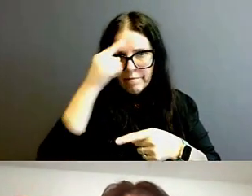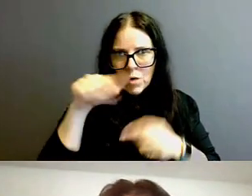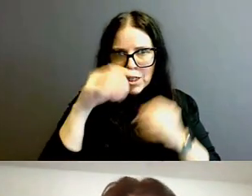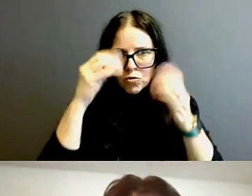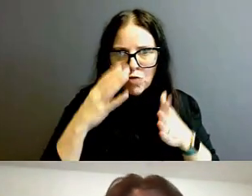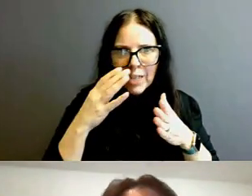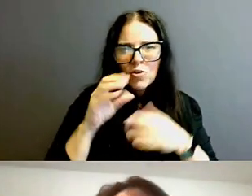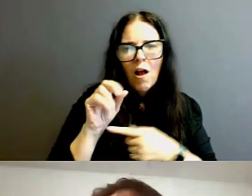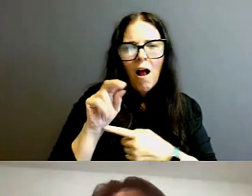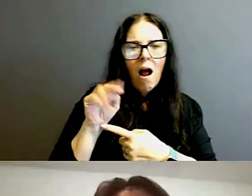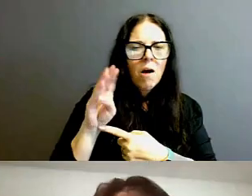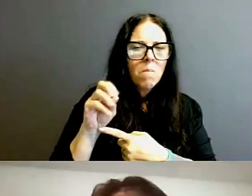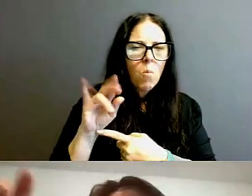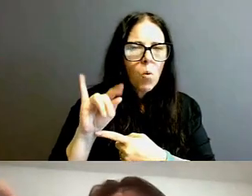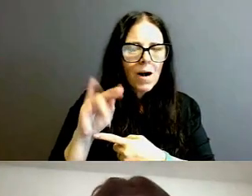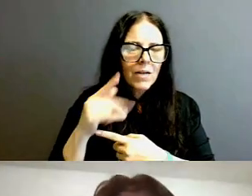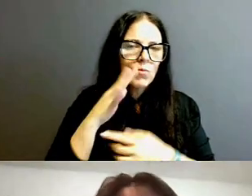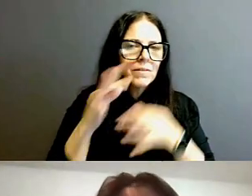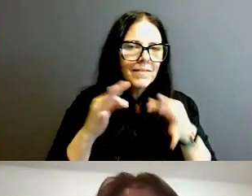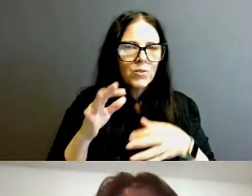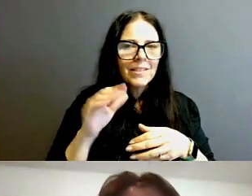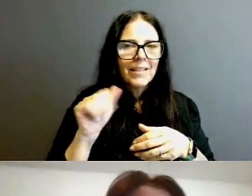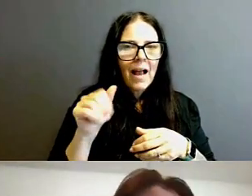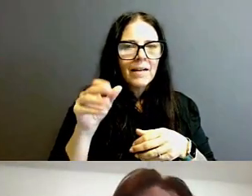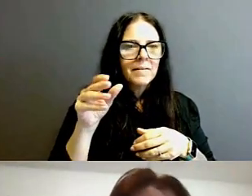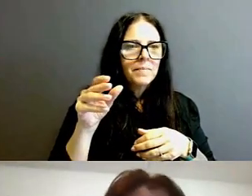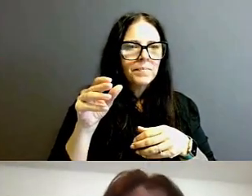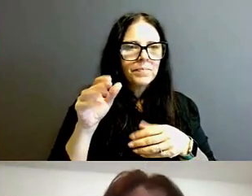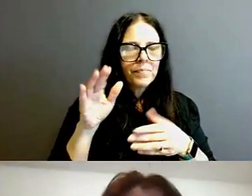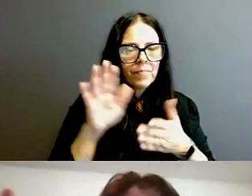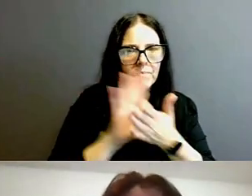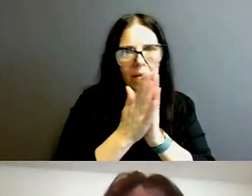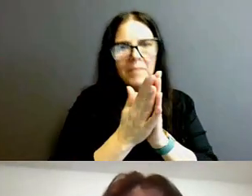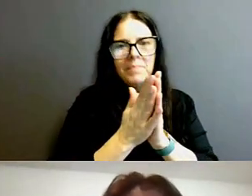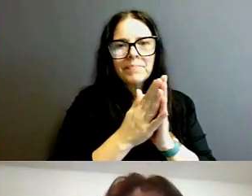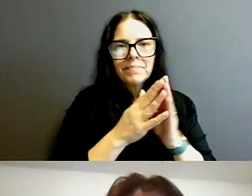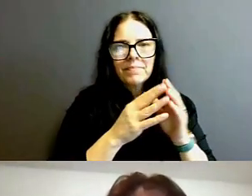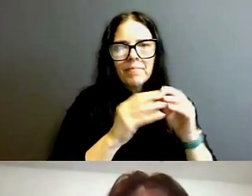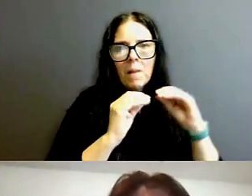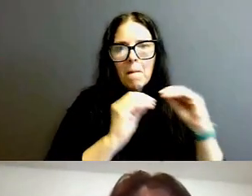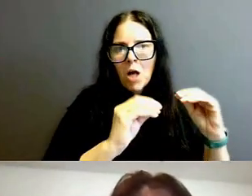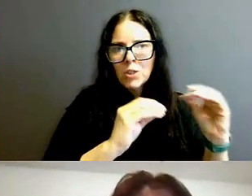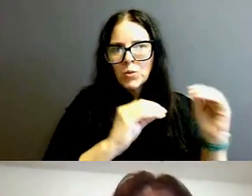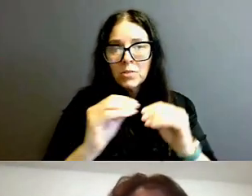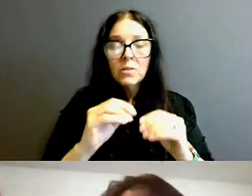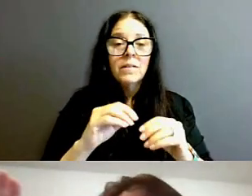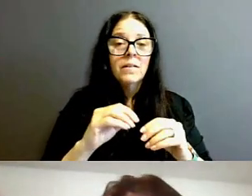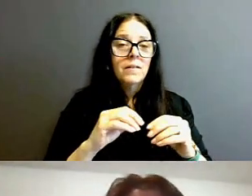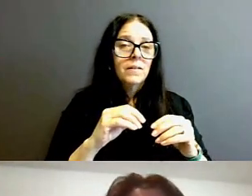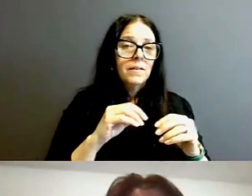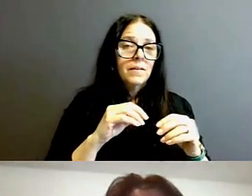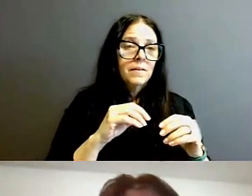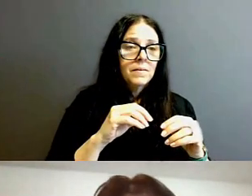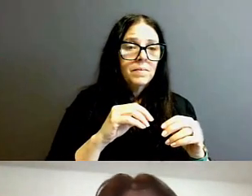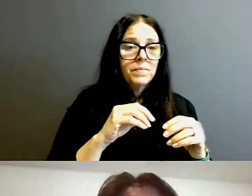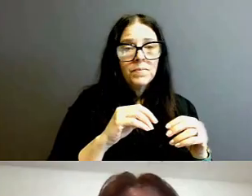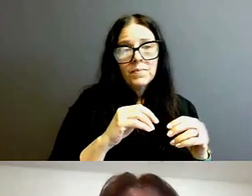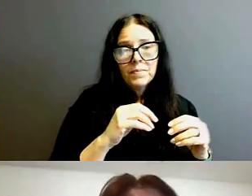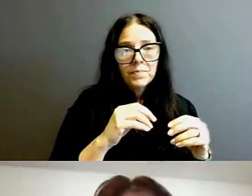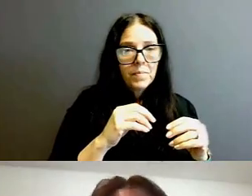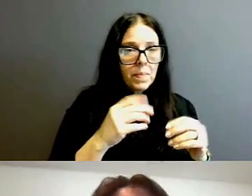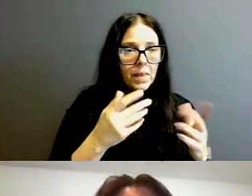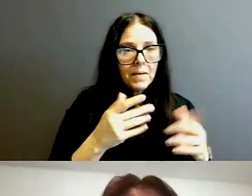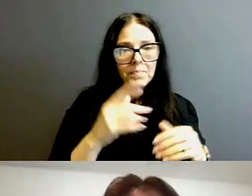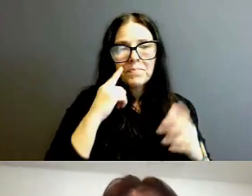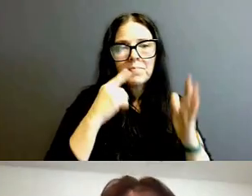few not modules, convert them into modules, say podcast number 4 about structured reading, read it, listen